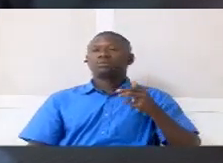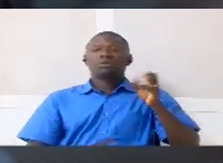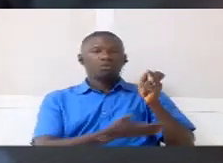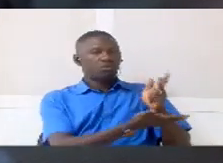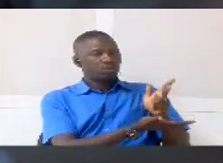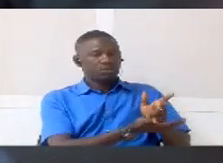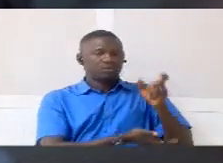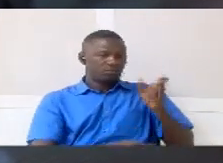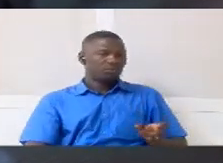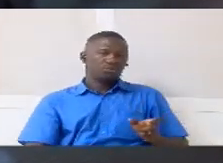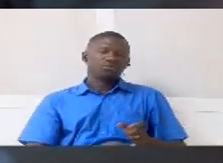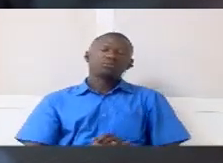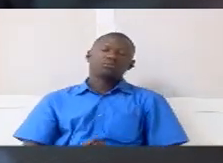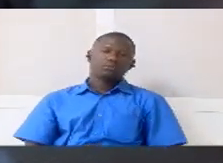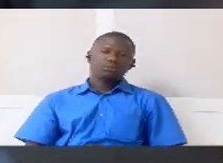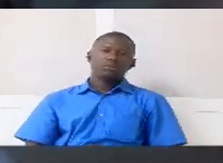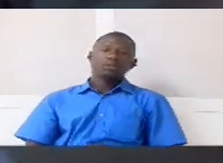The witnesses included